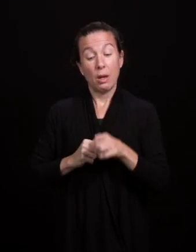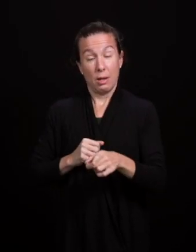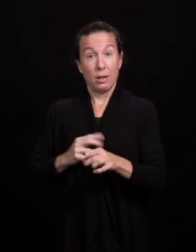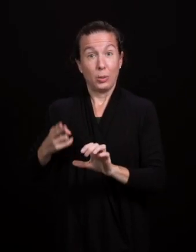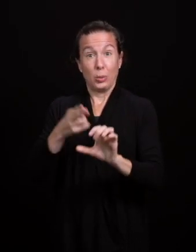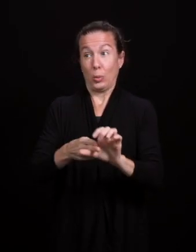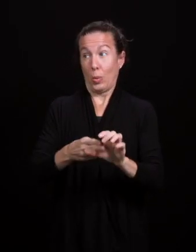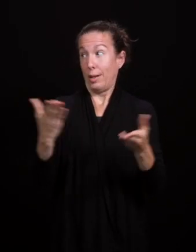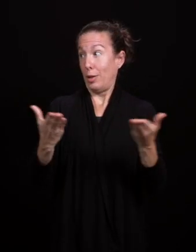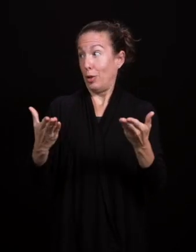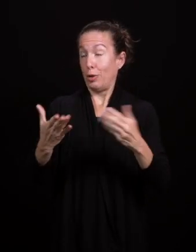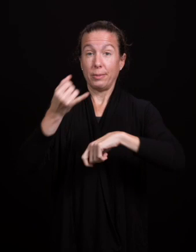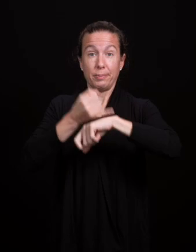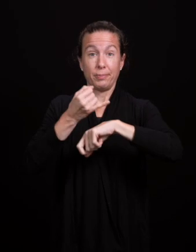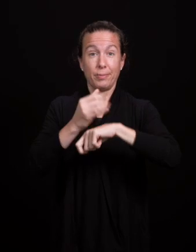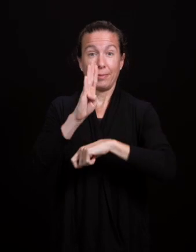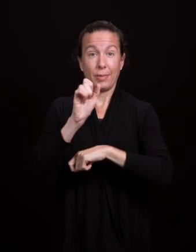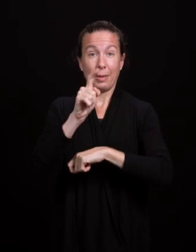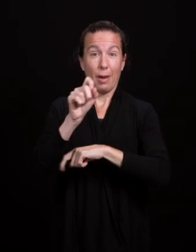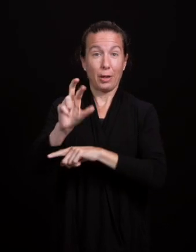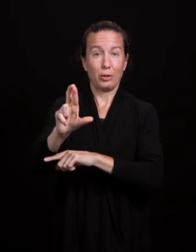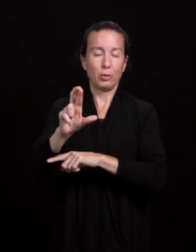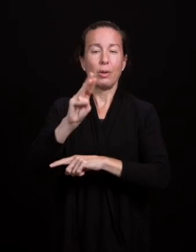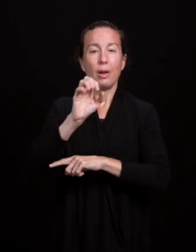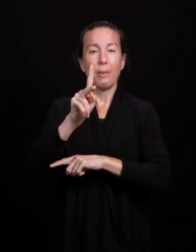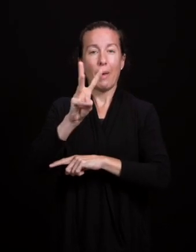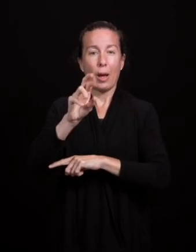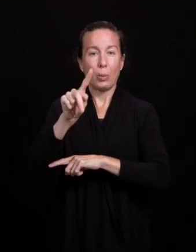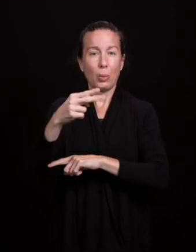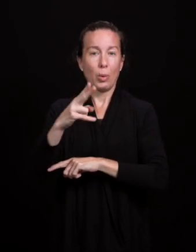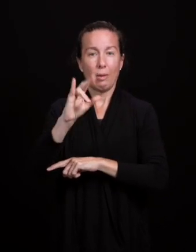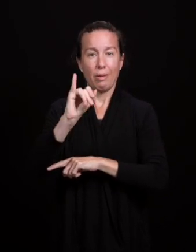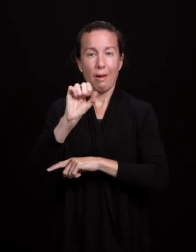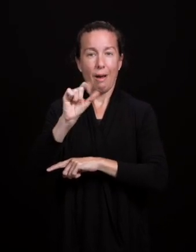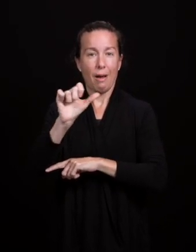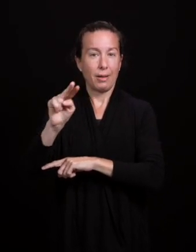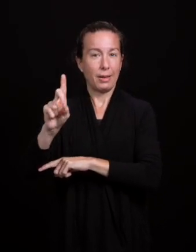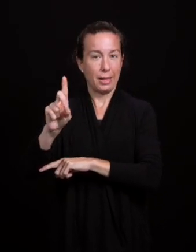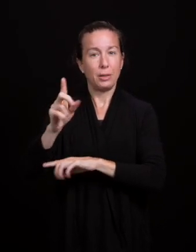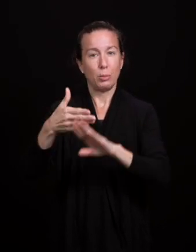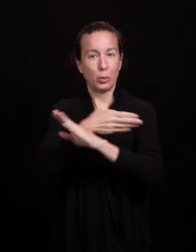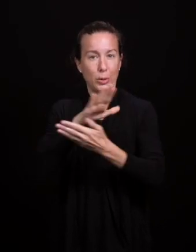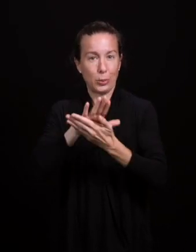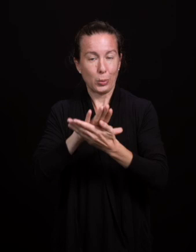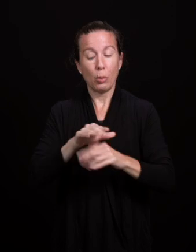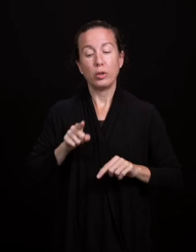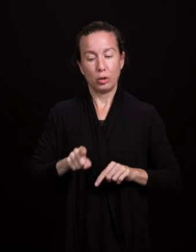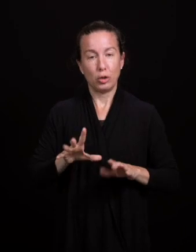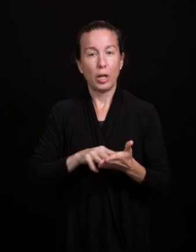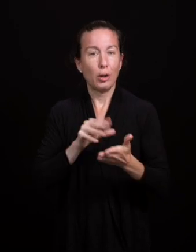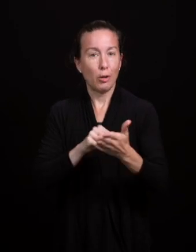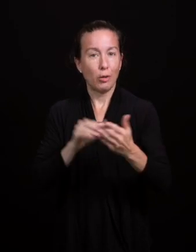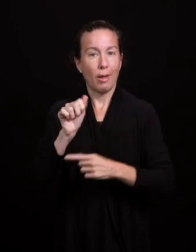here to the Baxter, to Mackworth Island preschool, she started learning more ASL